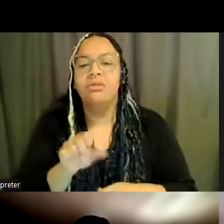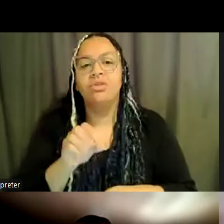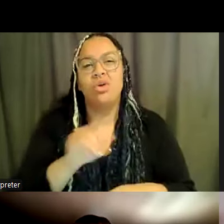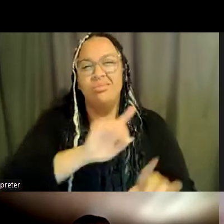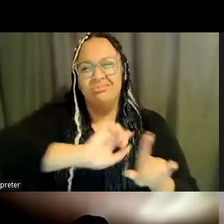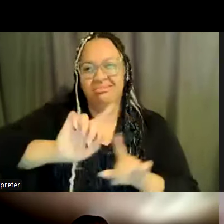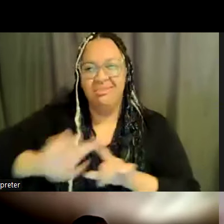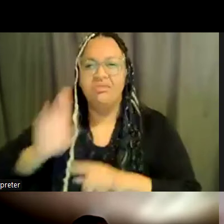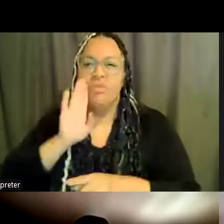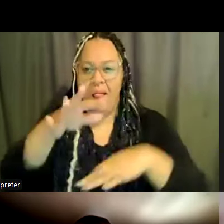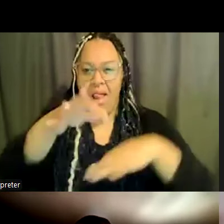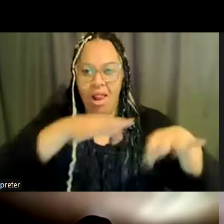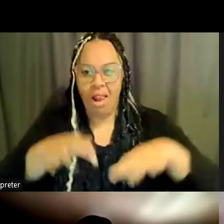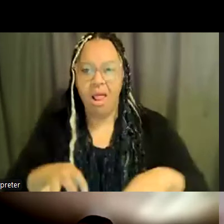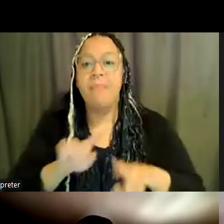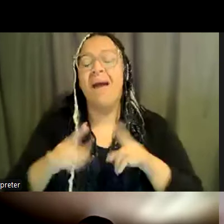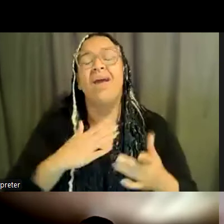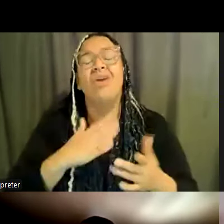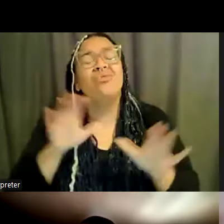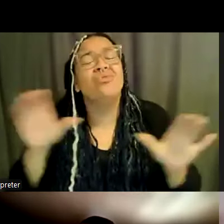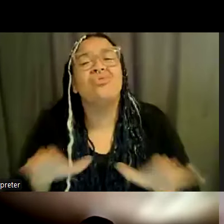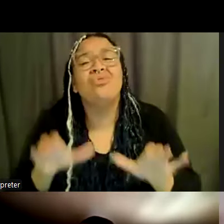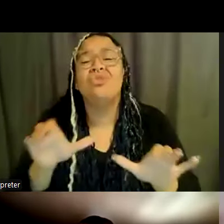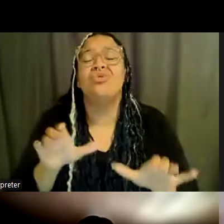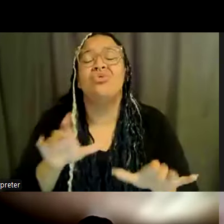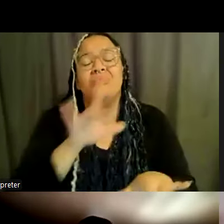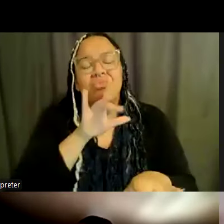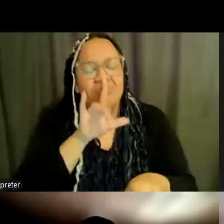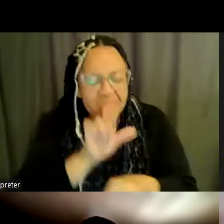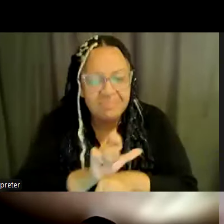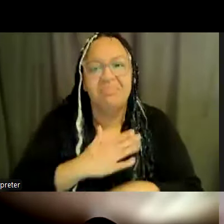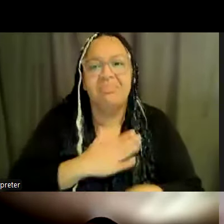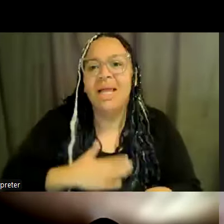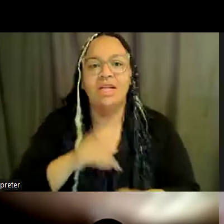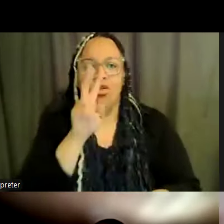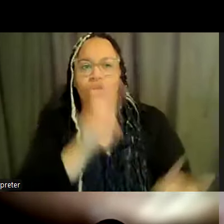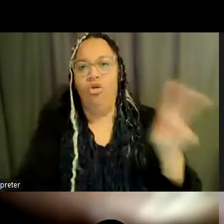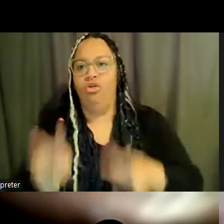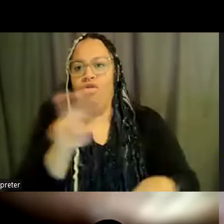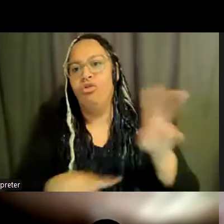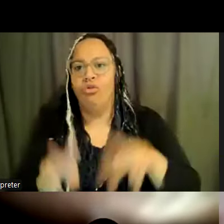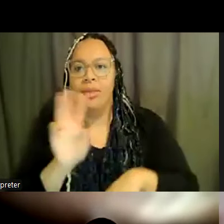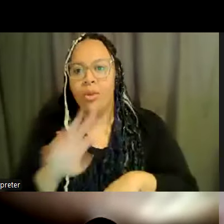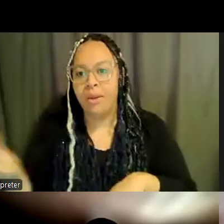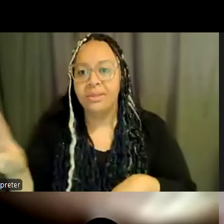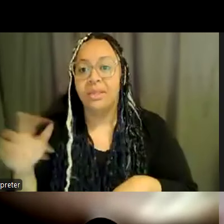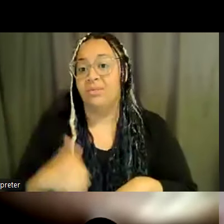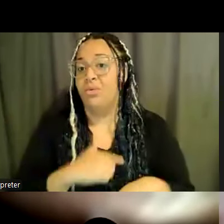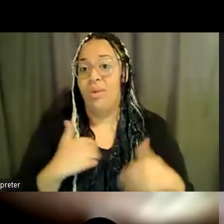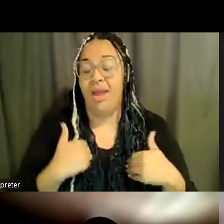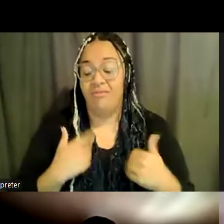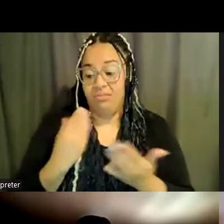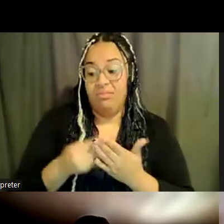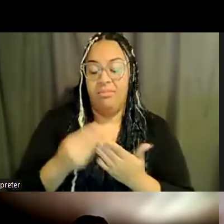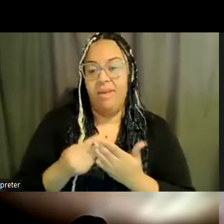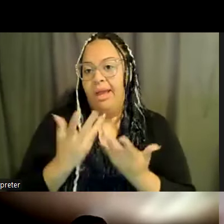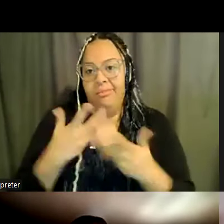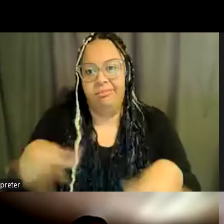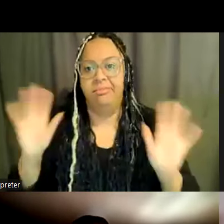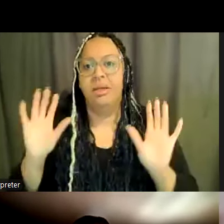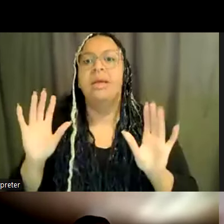but I would really encourage you at some point to check it out. We're going to continue to update it. We have the funding expired for that project, so we have